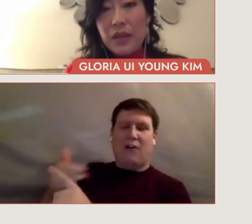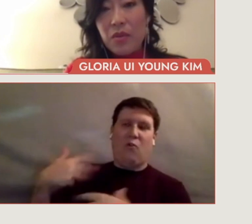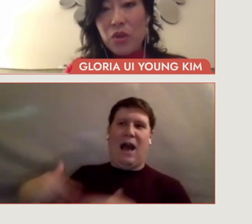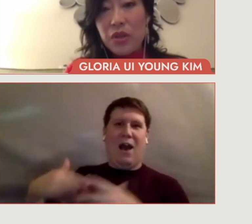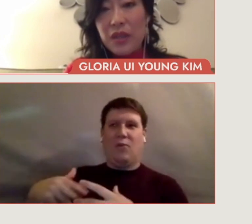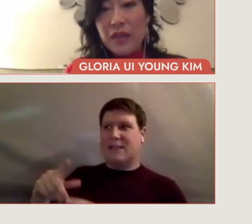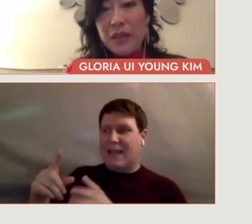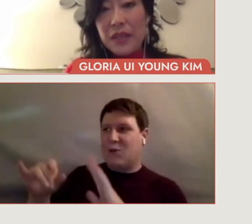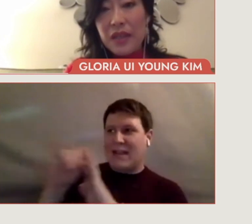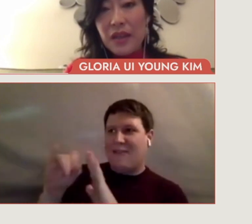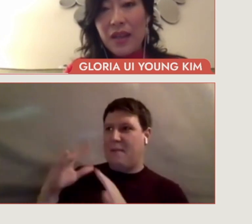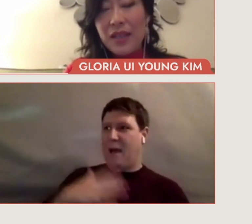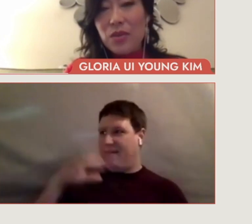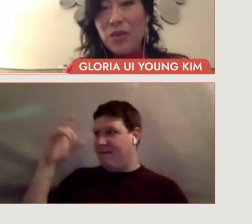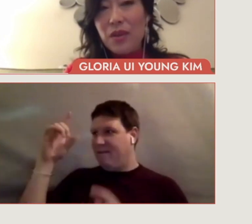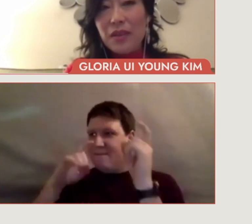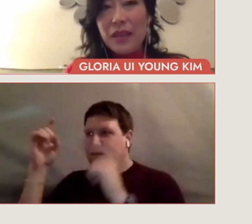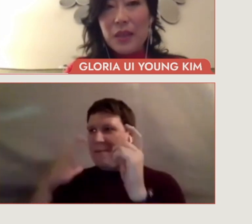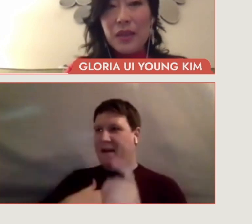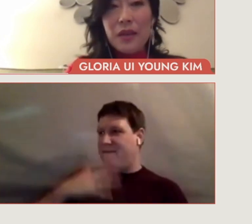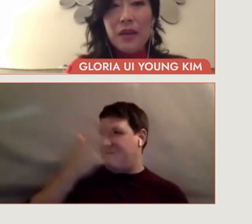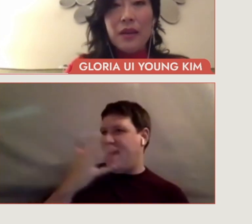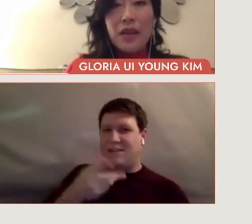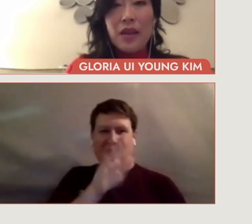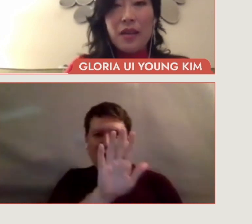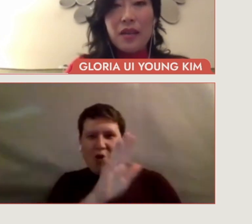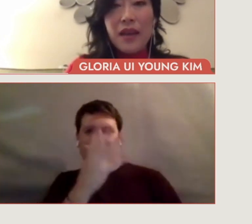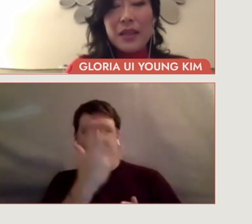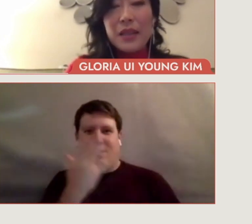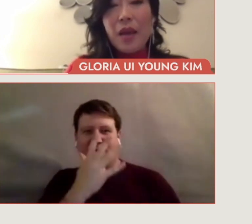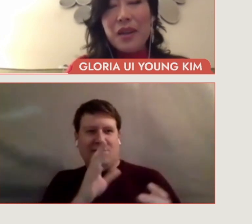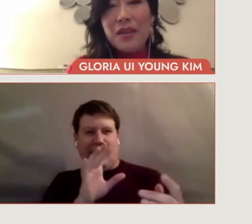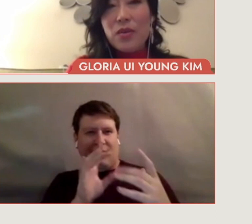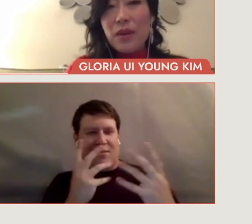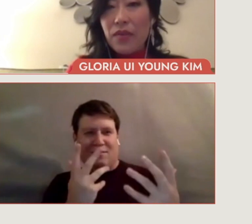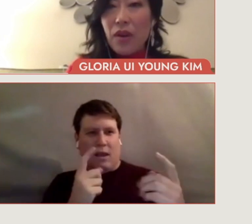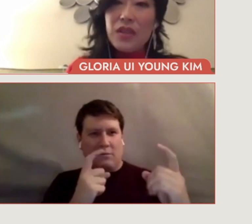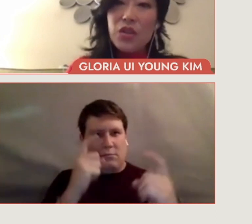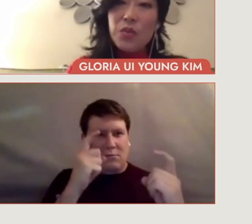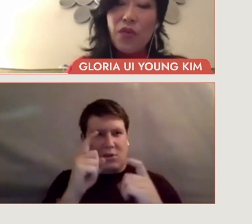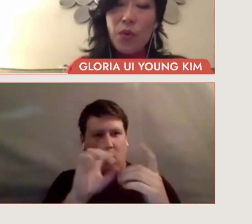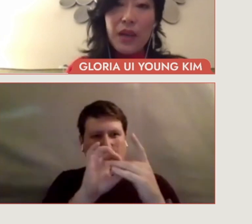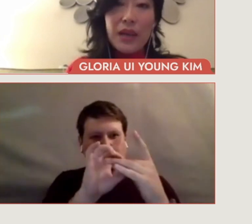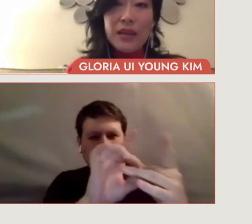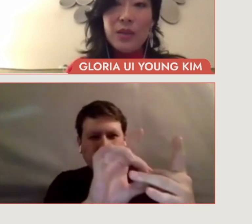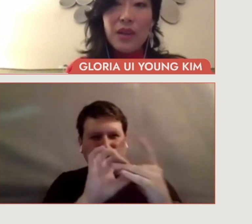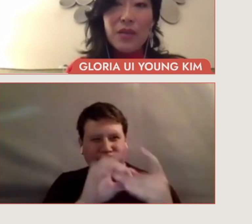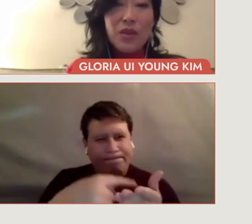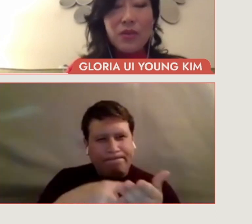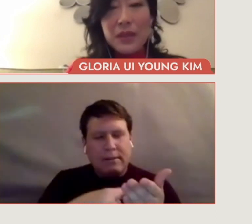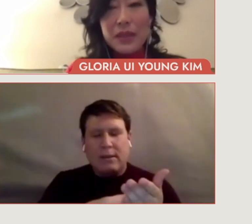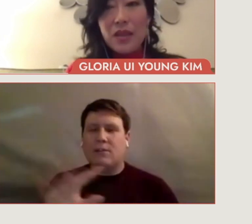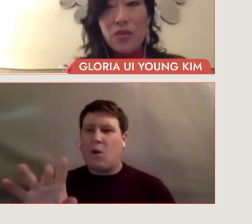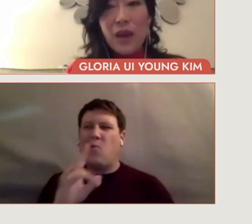was emotionally in the scene, because I do think that that's I mean, I think you can have conversations beforehand, but I think